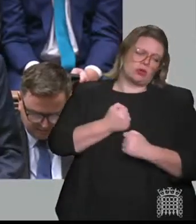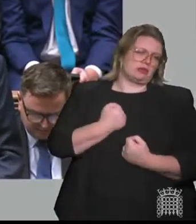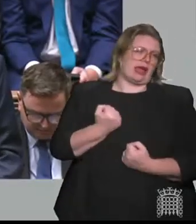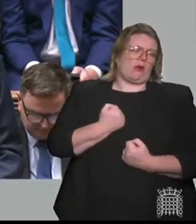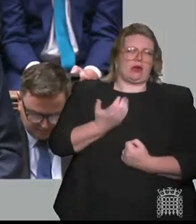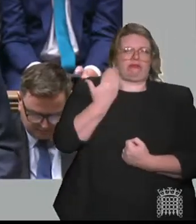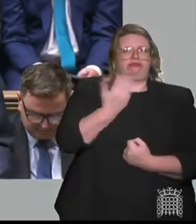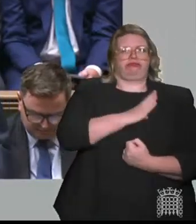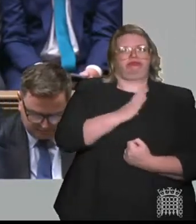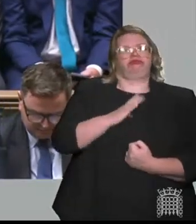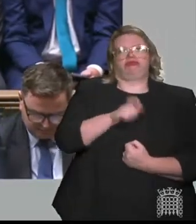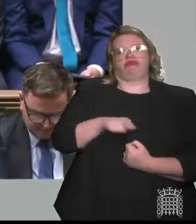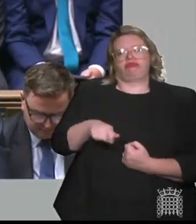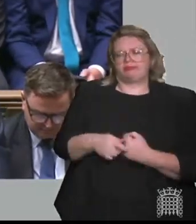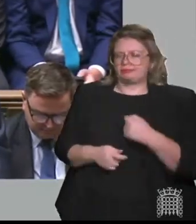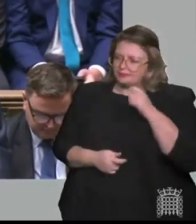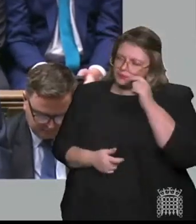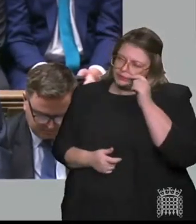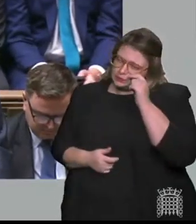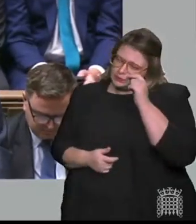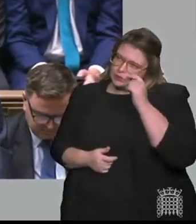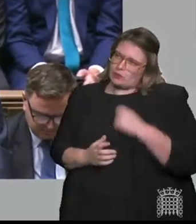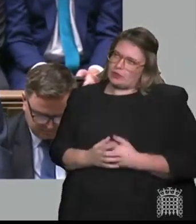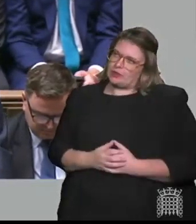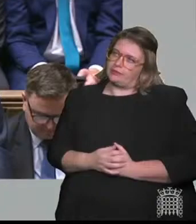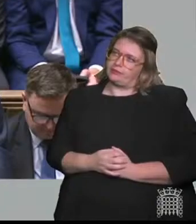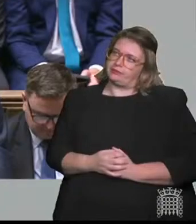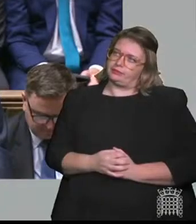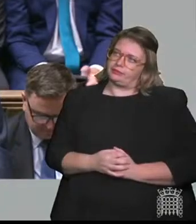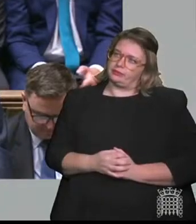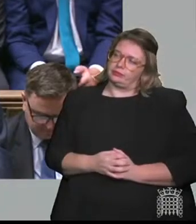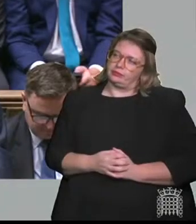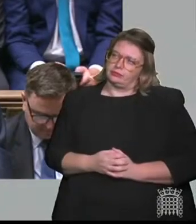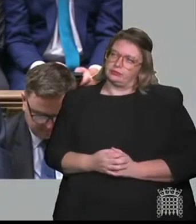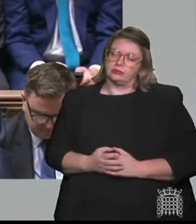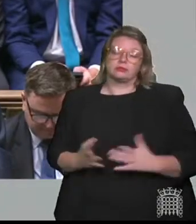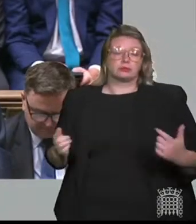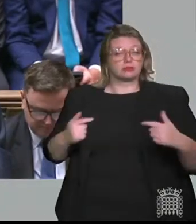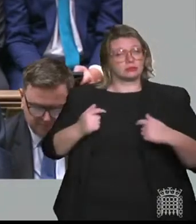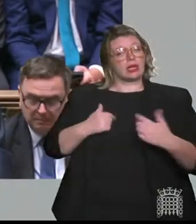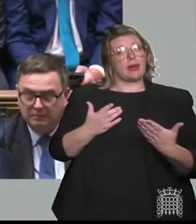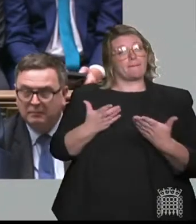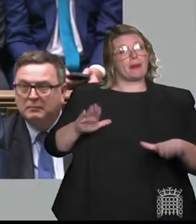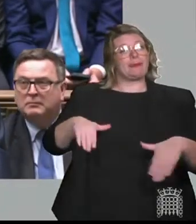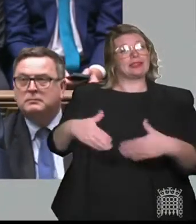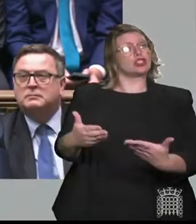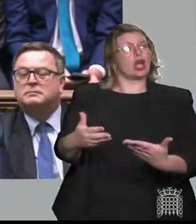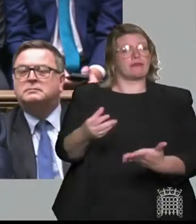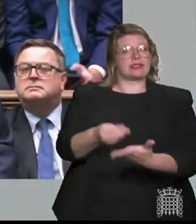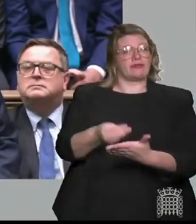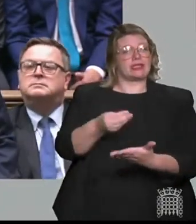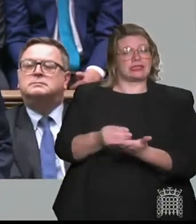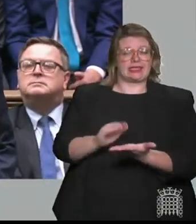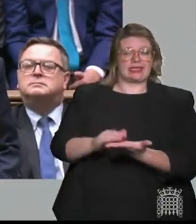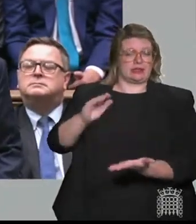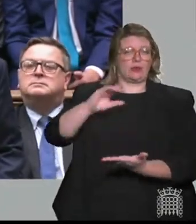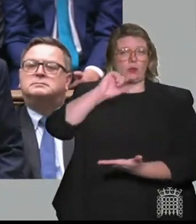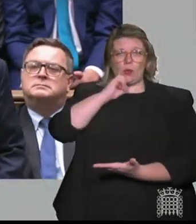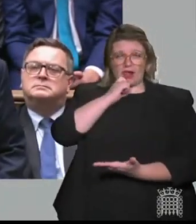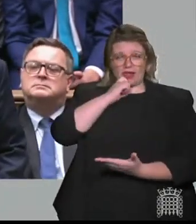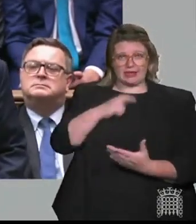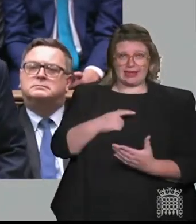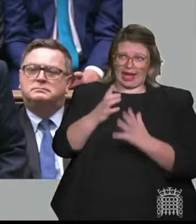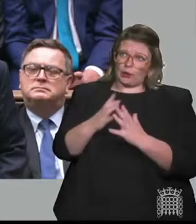cause. We have shown that we are prepared to increase funding for vital public services, with record numbers of police officers,